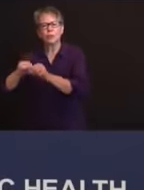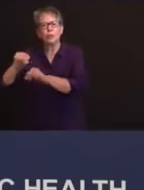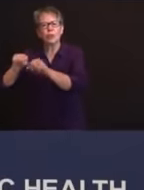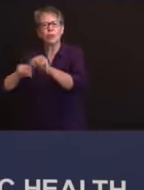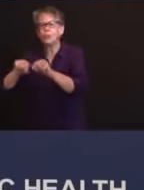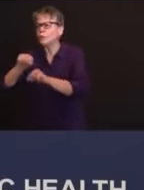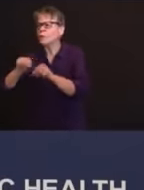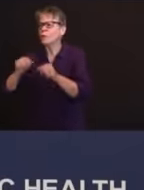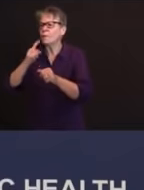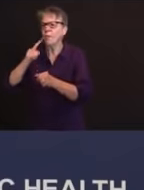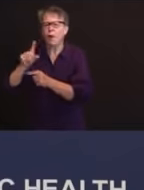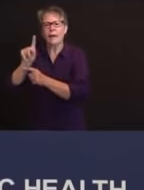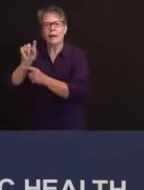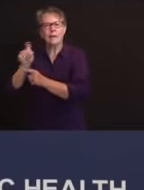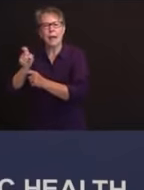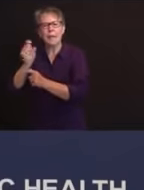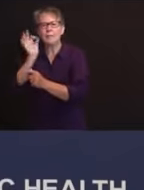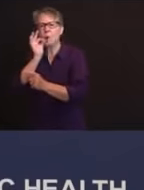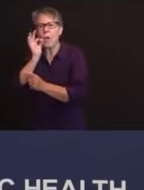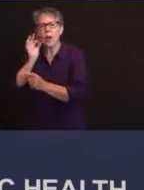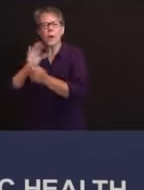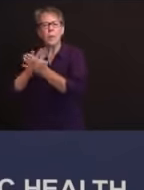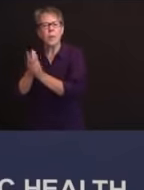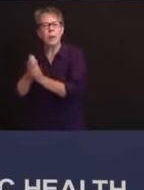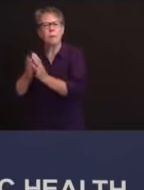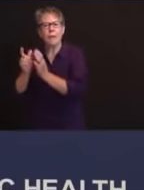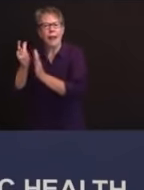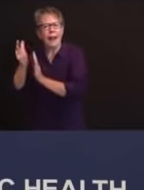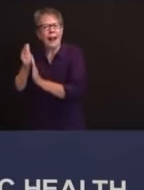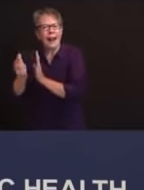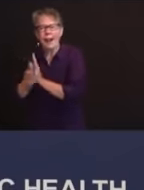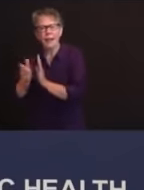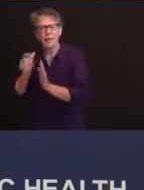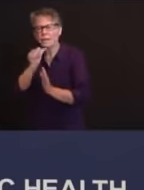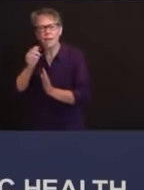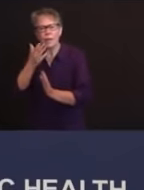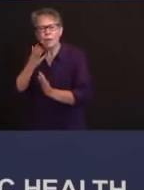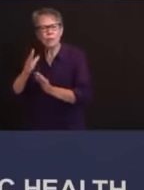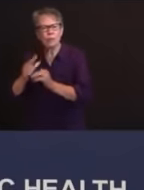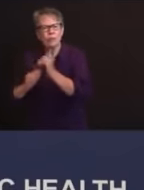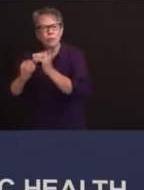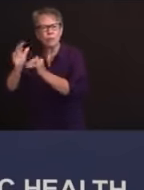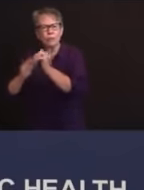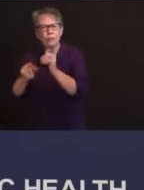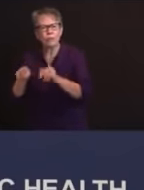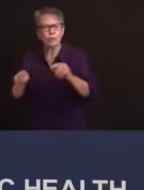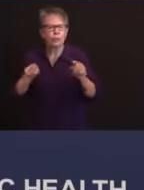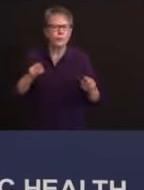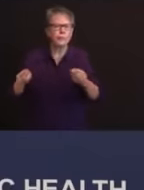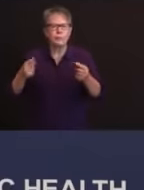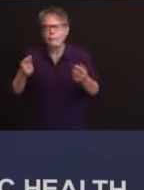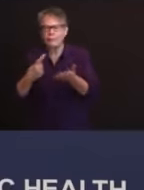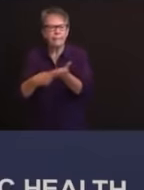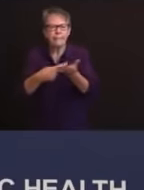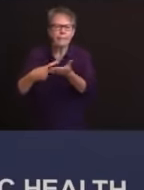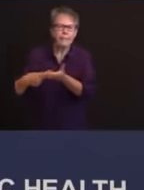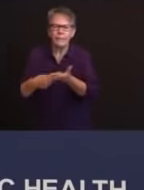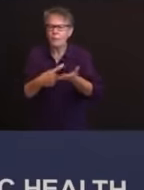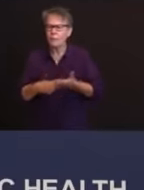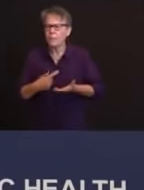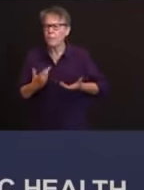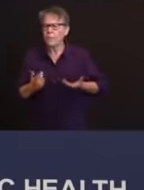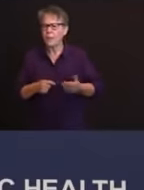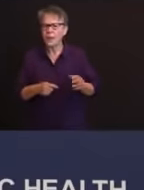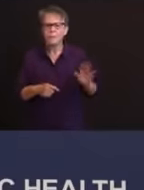see in the fine details of cannabis legalization? May I just, Judy, on the first one, I know you'll want to comment on this. We see